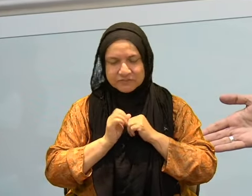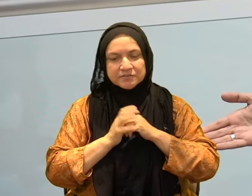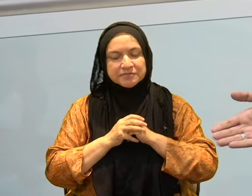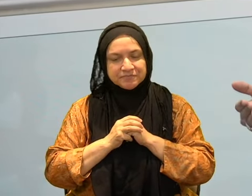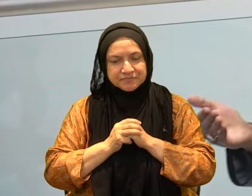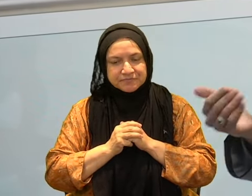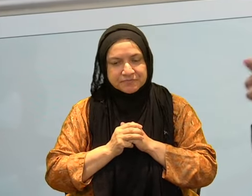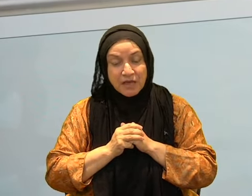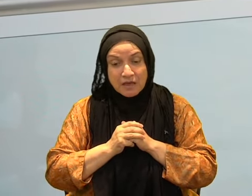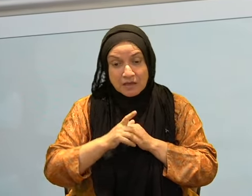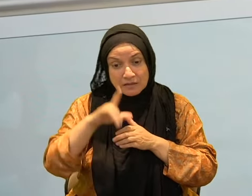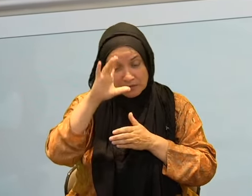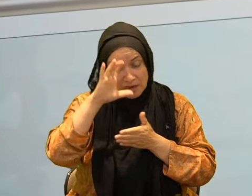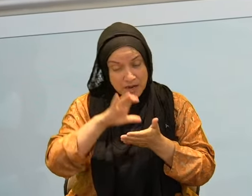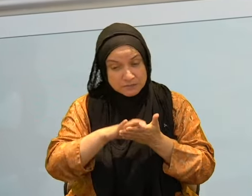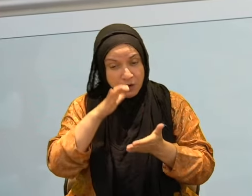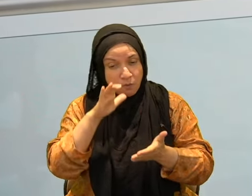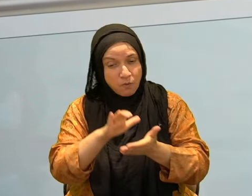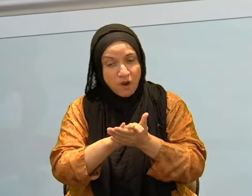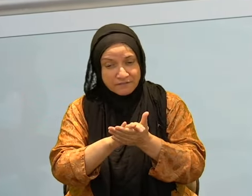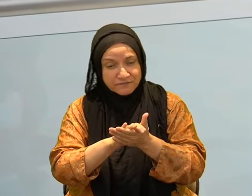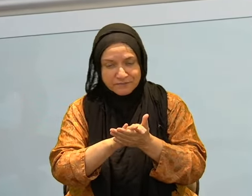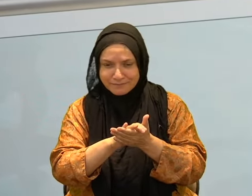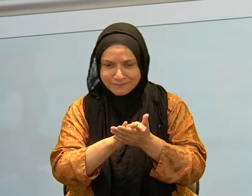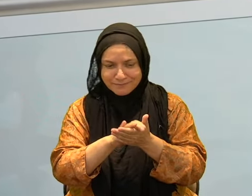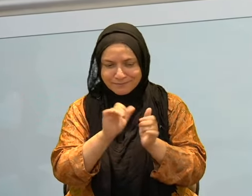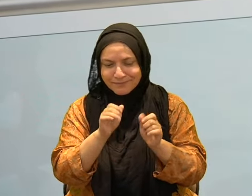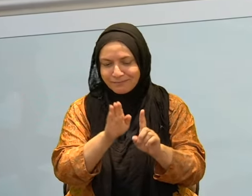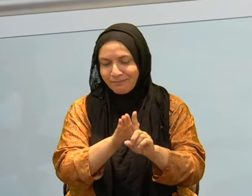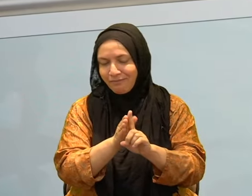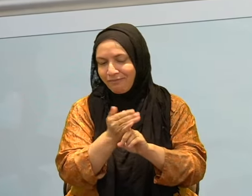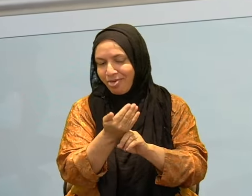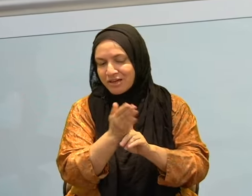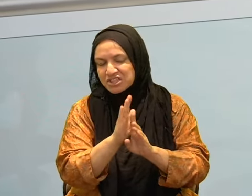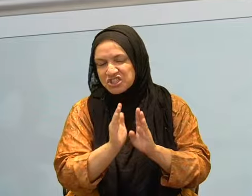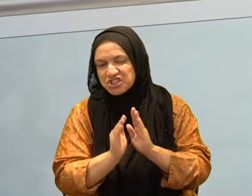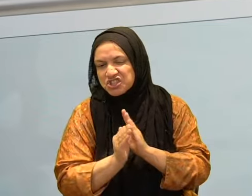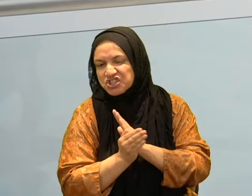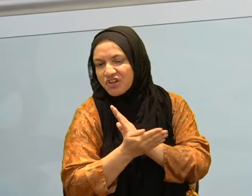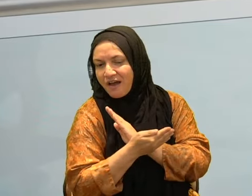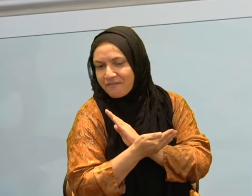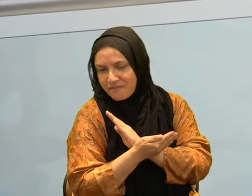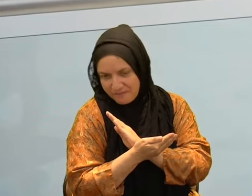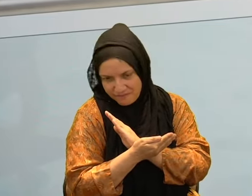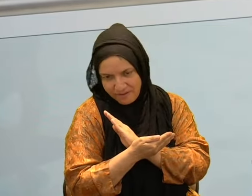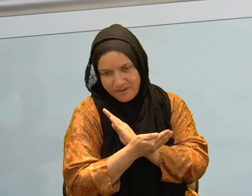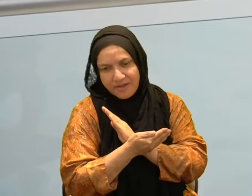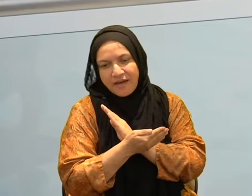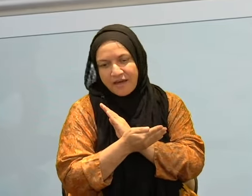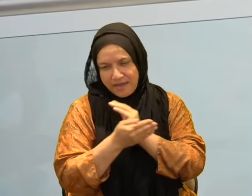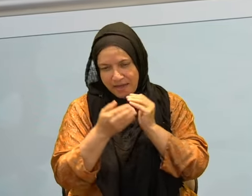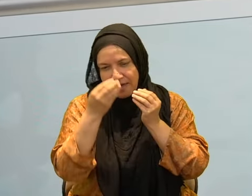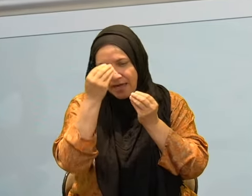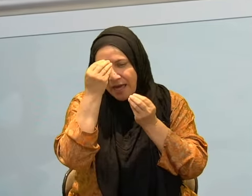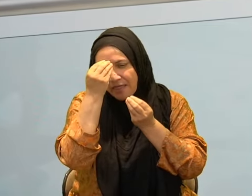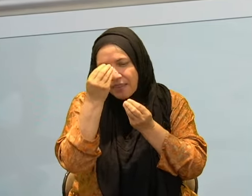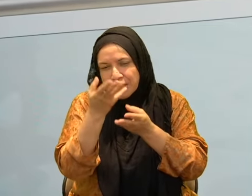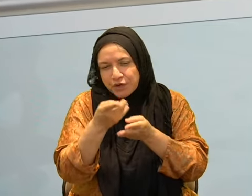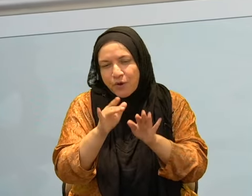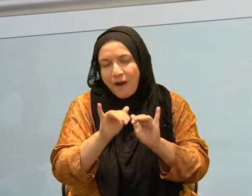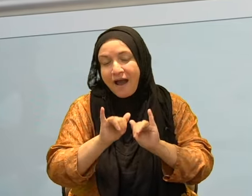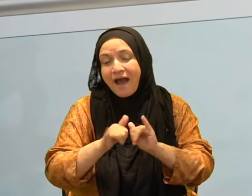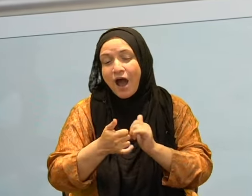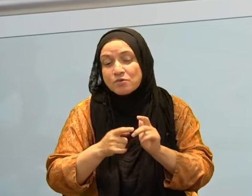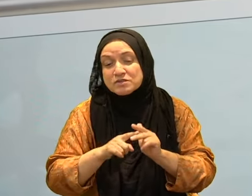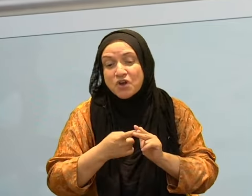I was trying to help. Someone needed me to counsel. You know, he reached out to me, she reached out to me. I was trying to get involved in a positive way.